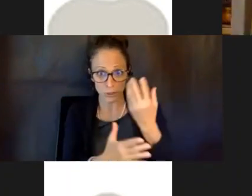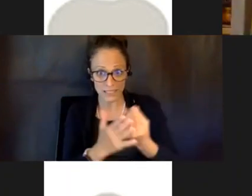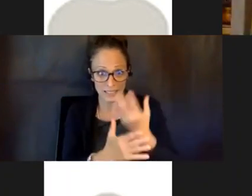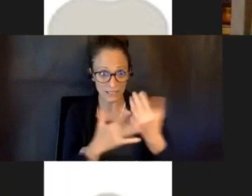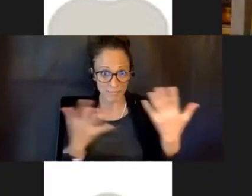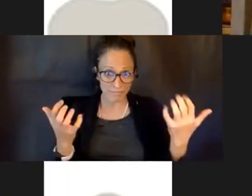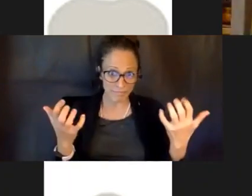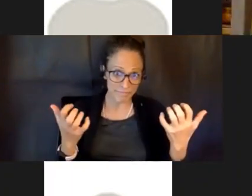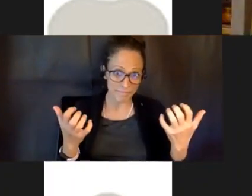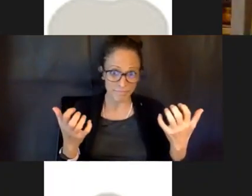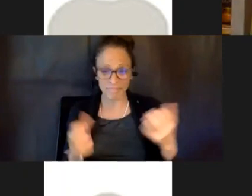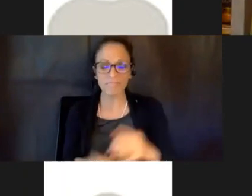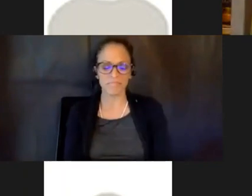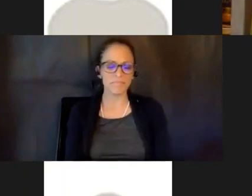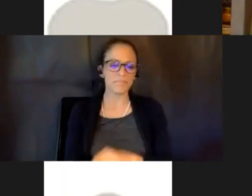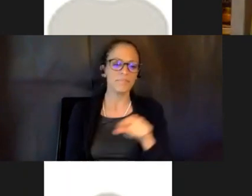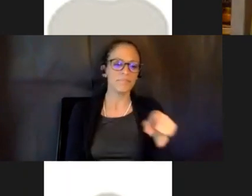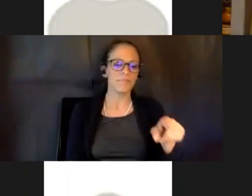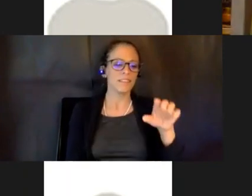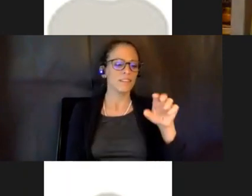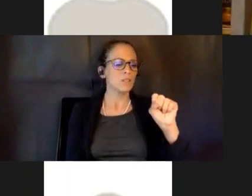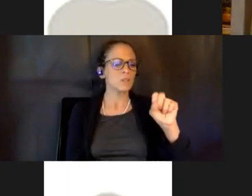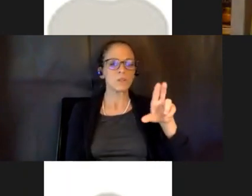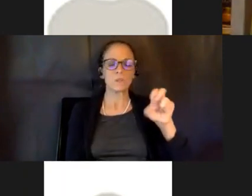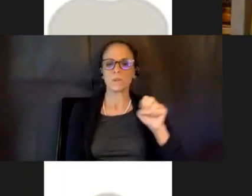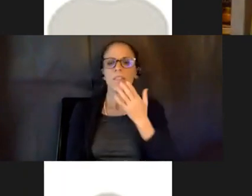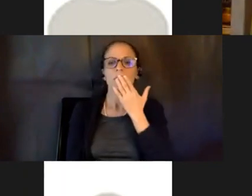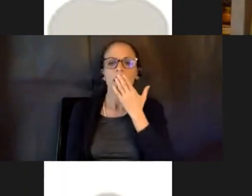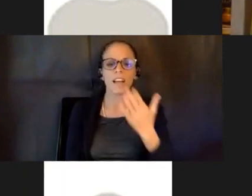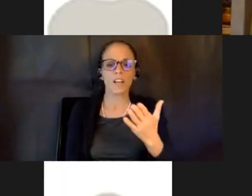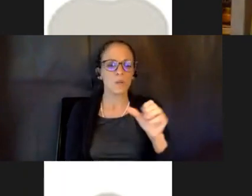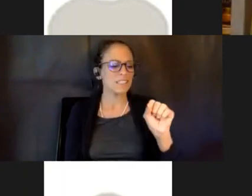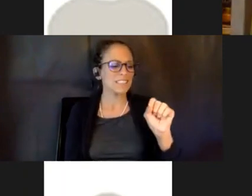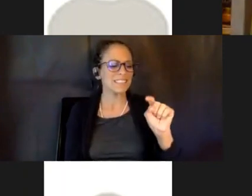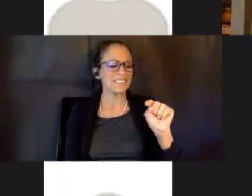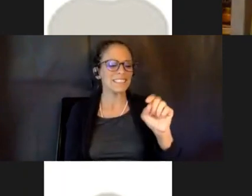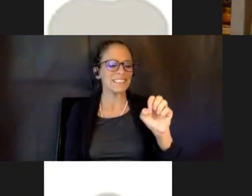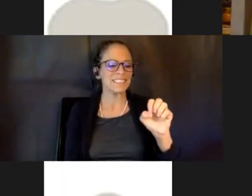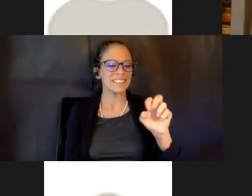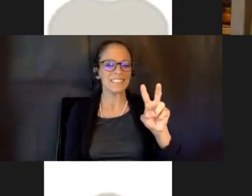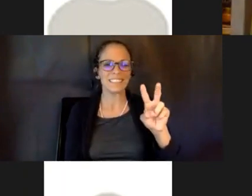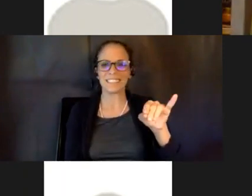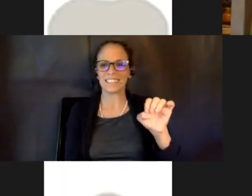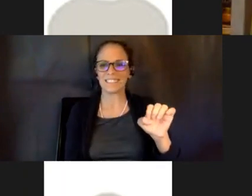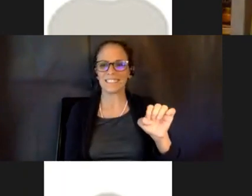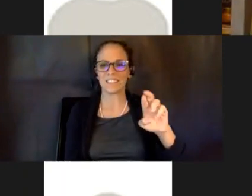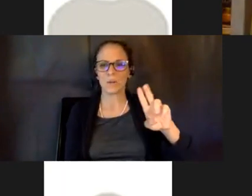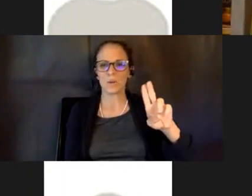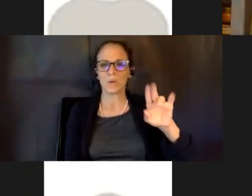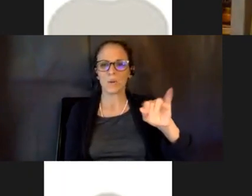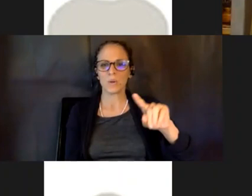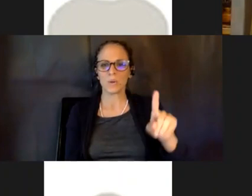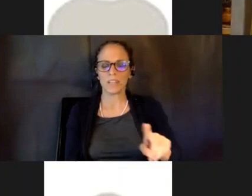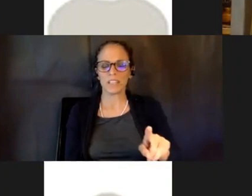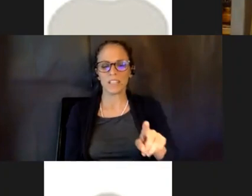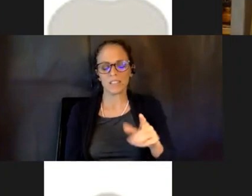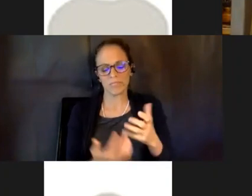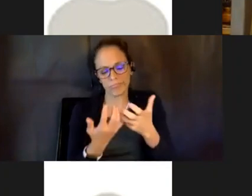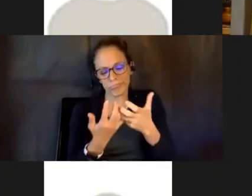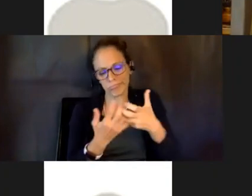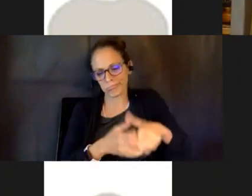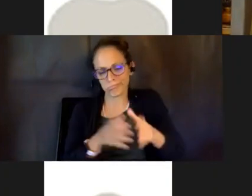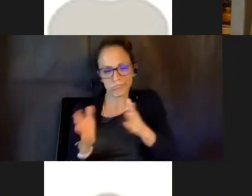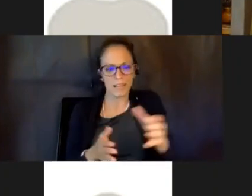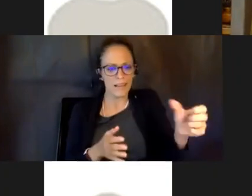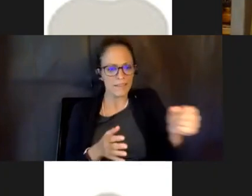I want to take a second and just thank Professor Stevie Ruiz, who really was critical to putting this all together, inviting me, Mechelle,